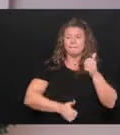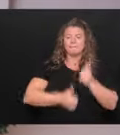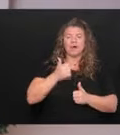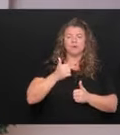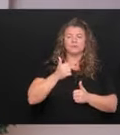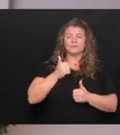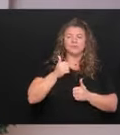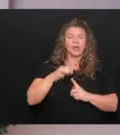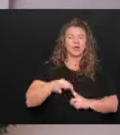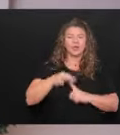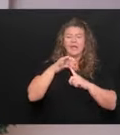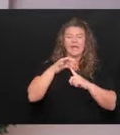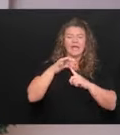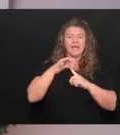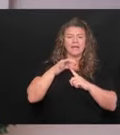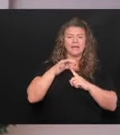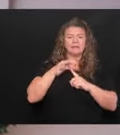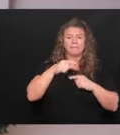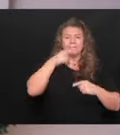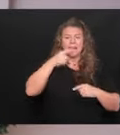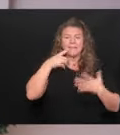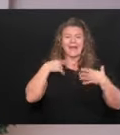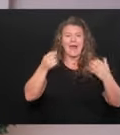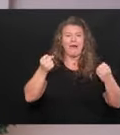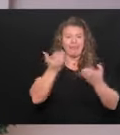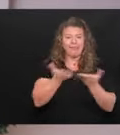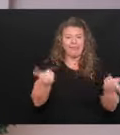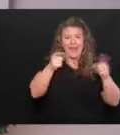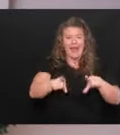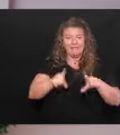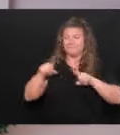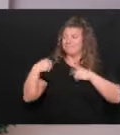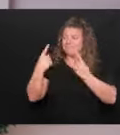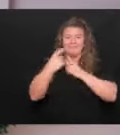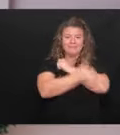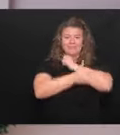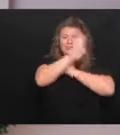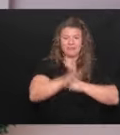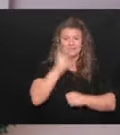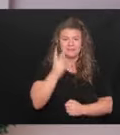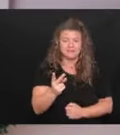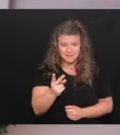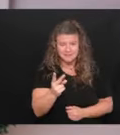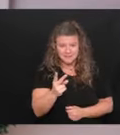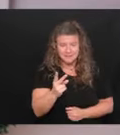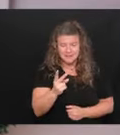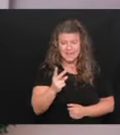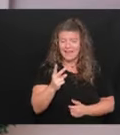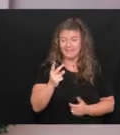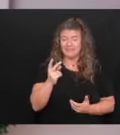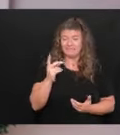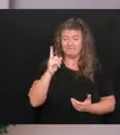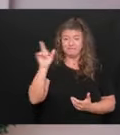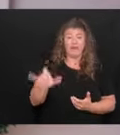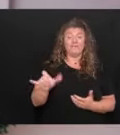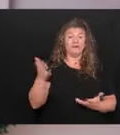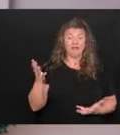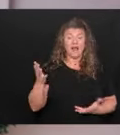unique public health crisis that our country has seen in the last century.